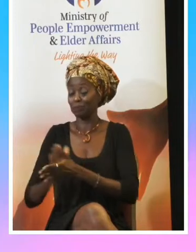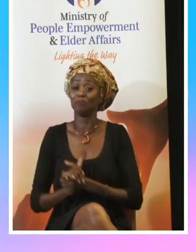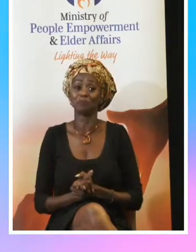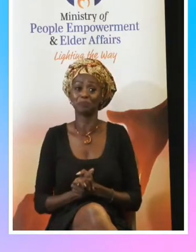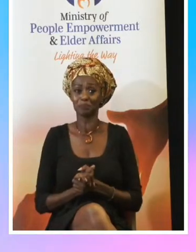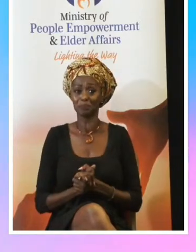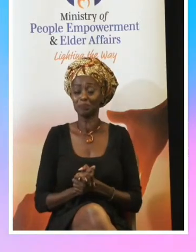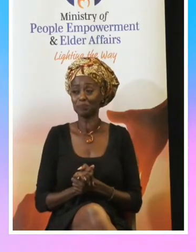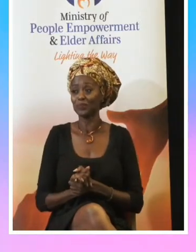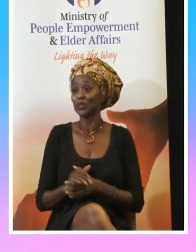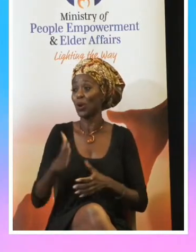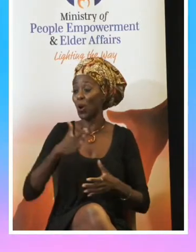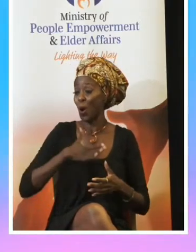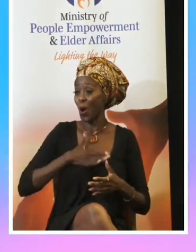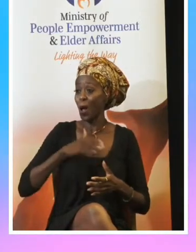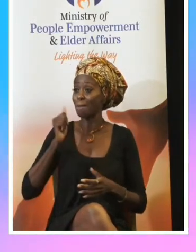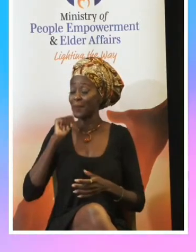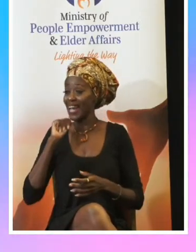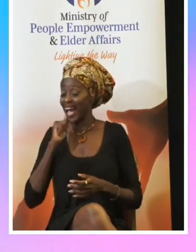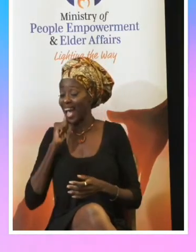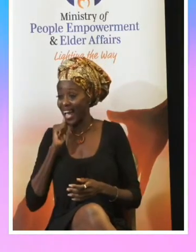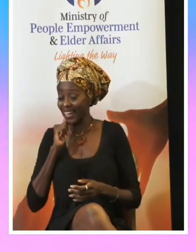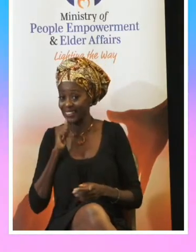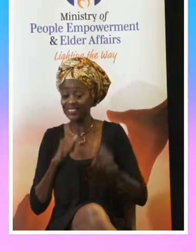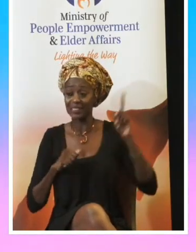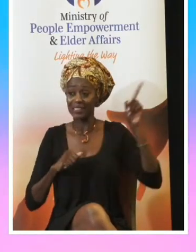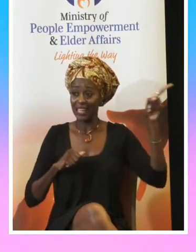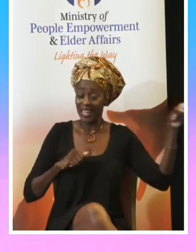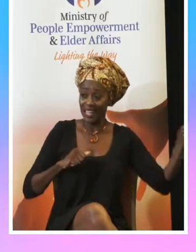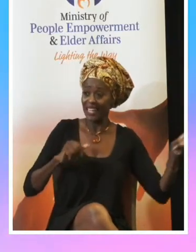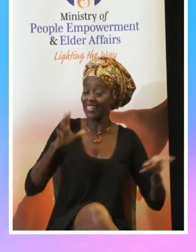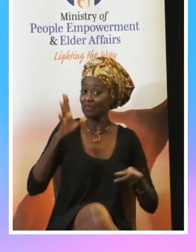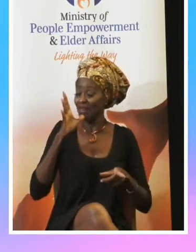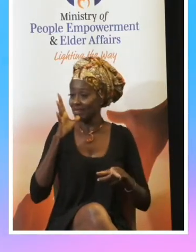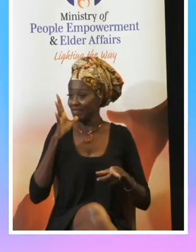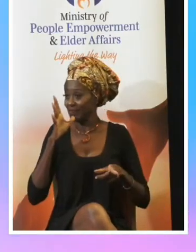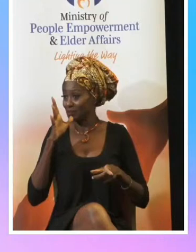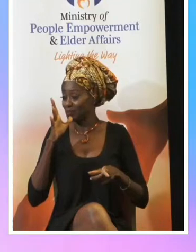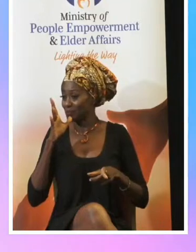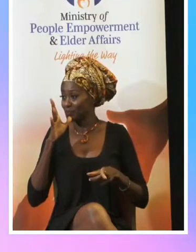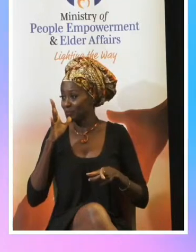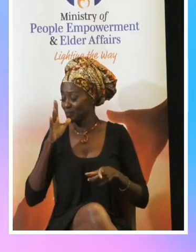and his mother, Wilma, was raised by my aunt at the same time.